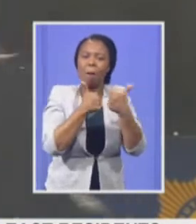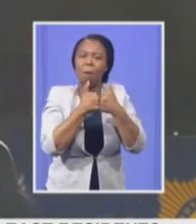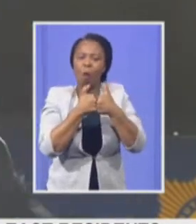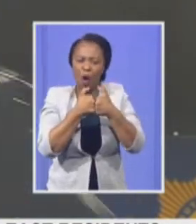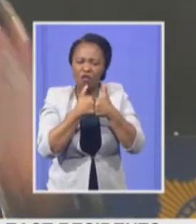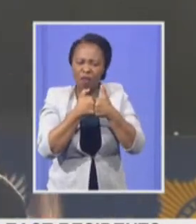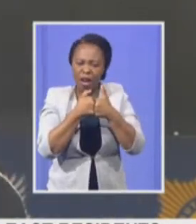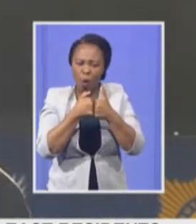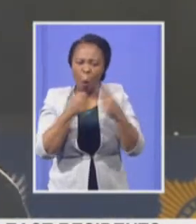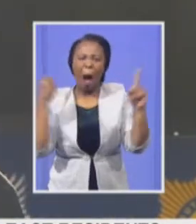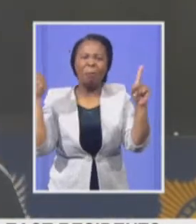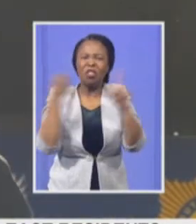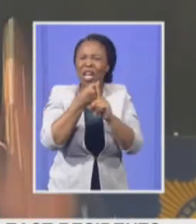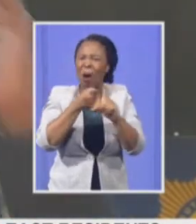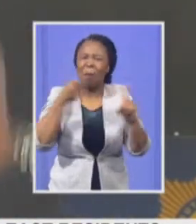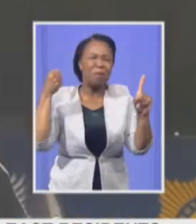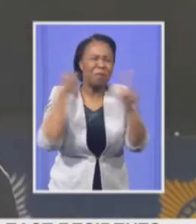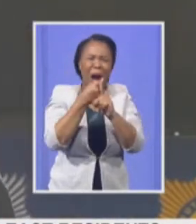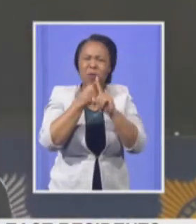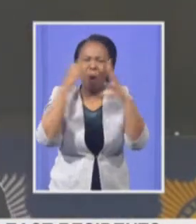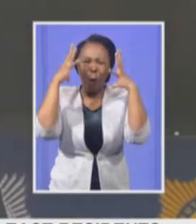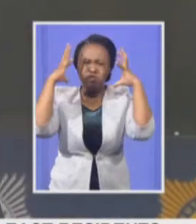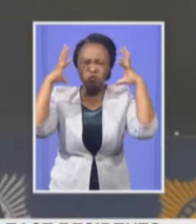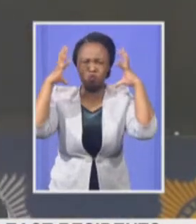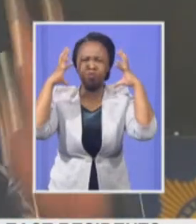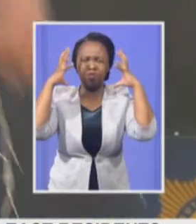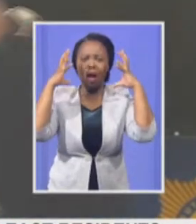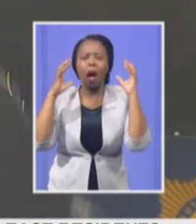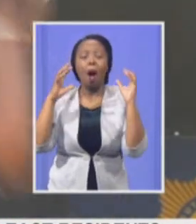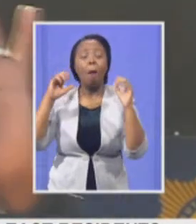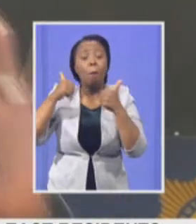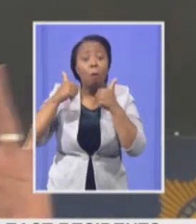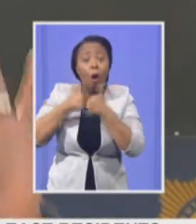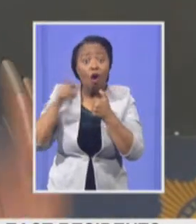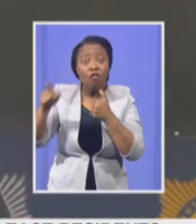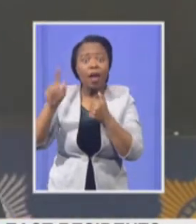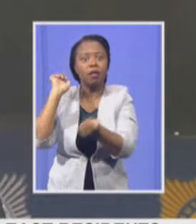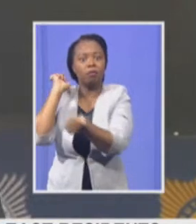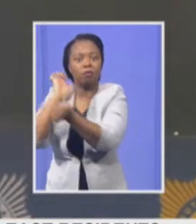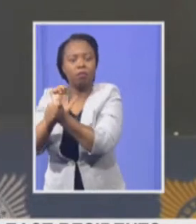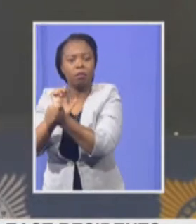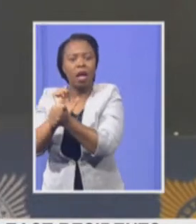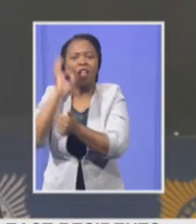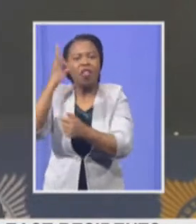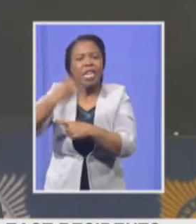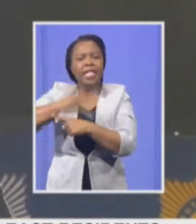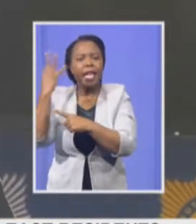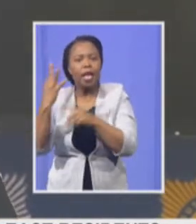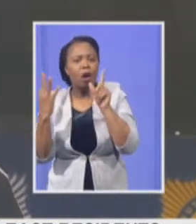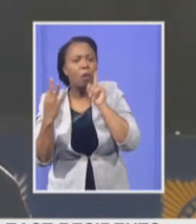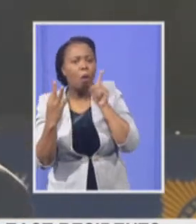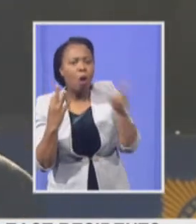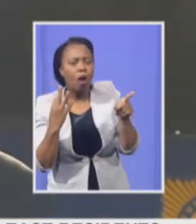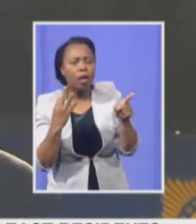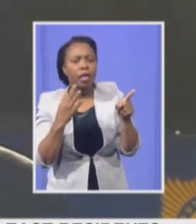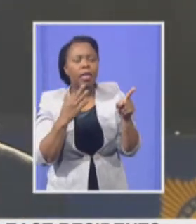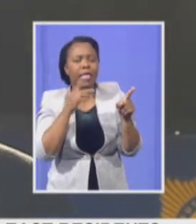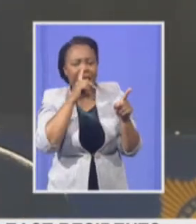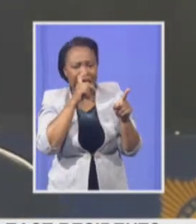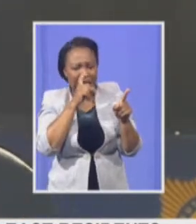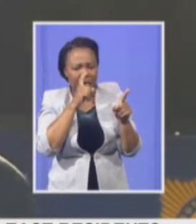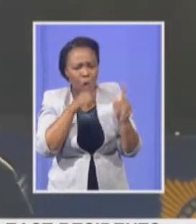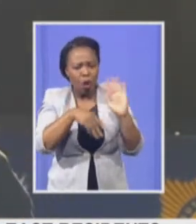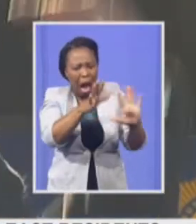eyayimshaye waba uround. Yaboshwa le boyfriend 3 days basimcheka lo sisi wathi usehambile ekhaya ngoba